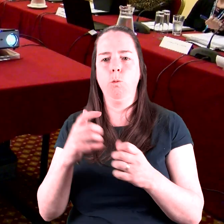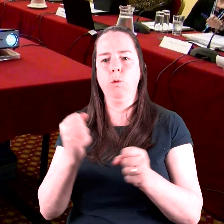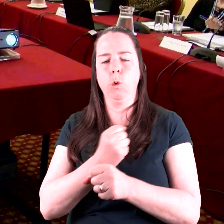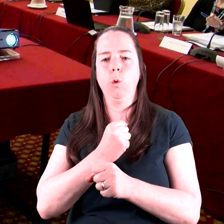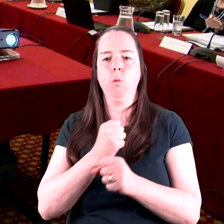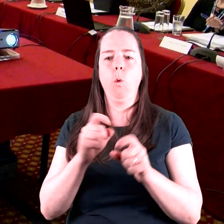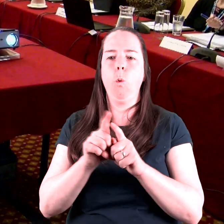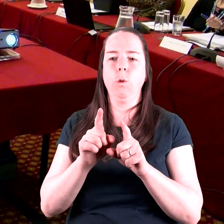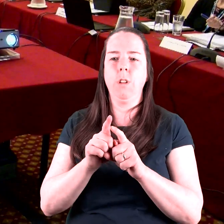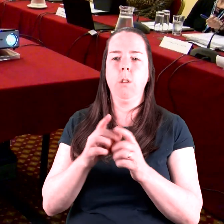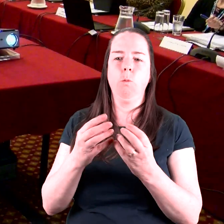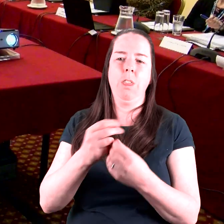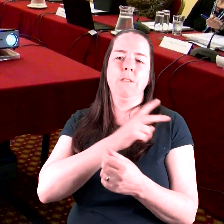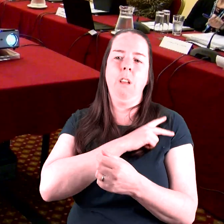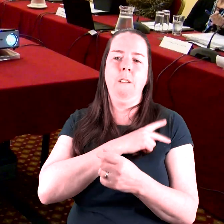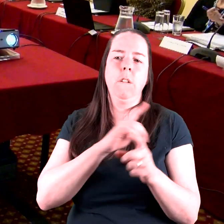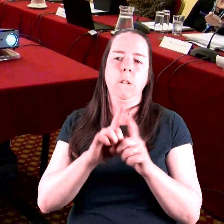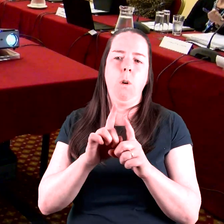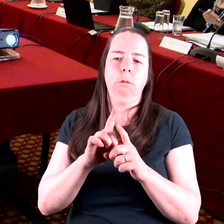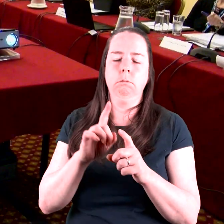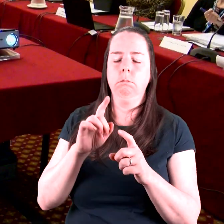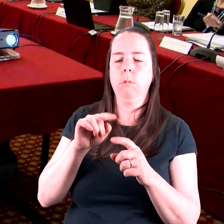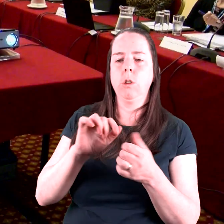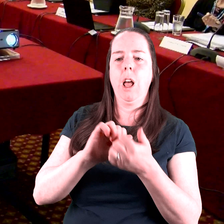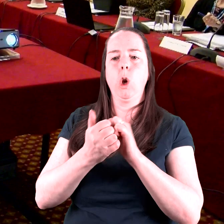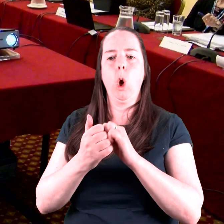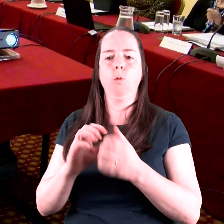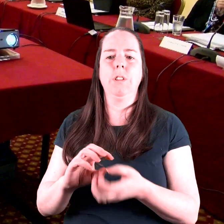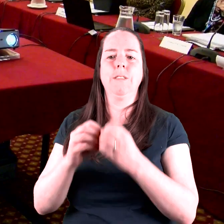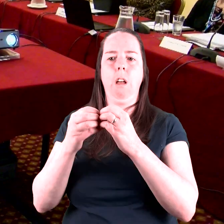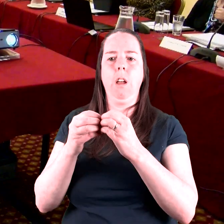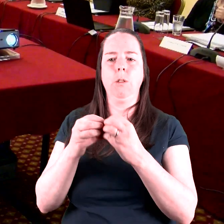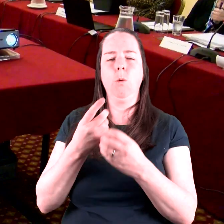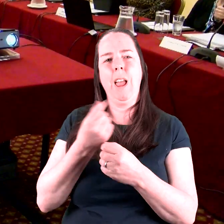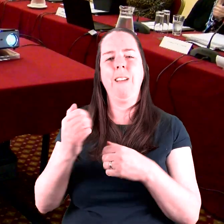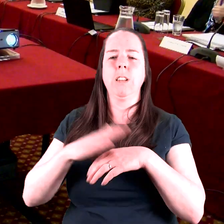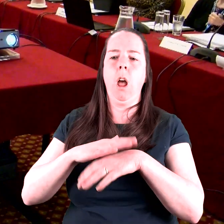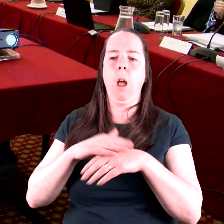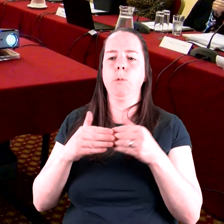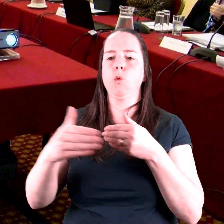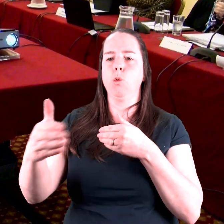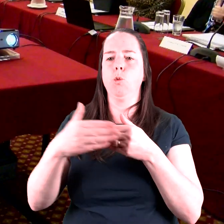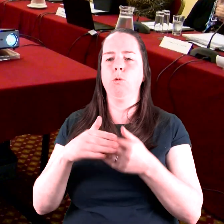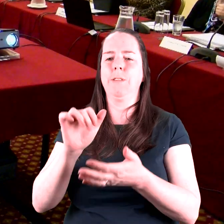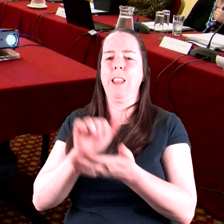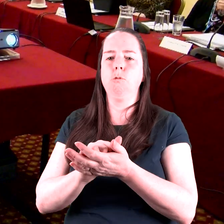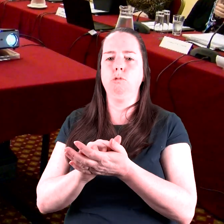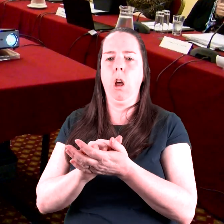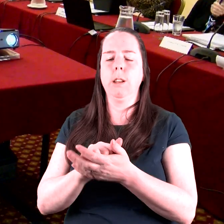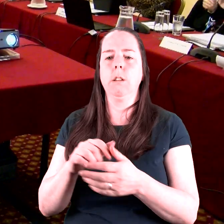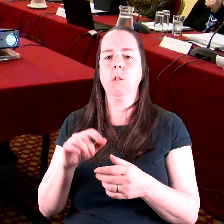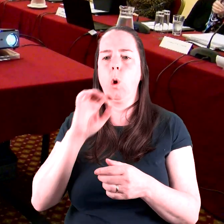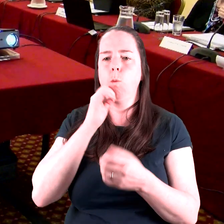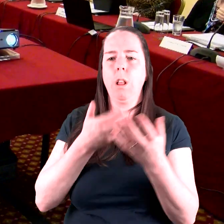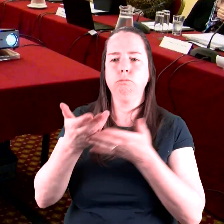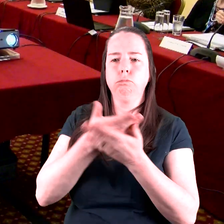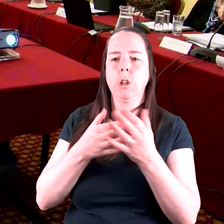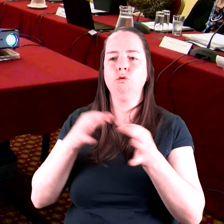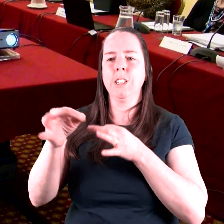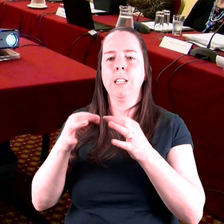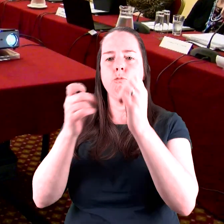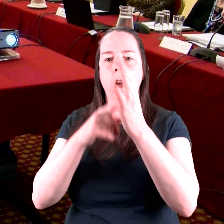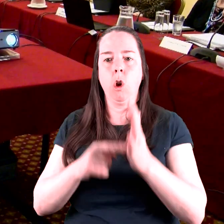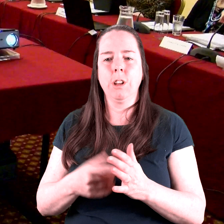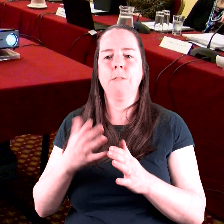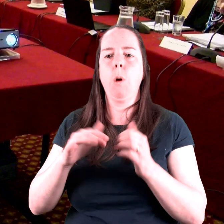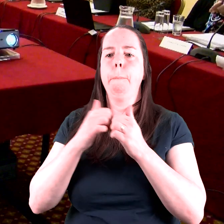and actually with our staff as well. So I think that kind of co-design piece, we have some time to get that right. So we'll be discussing the strategic priorities,